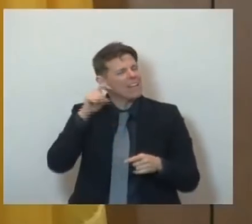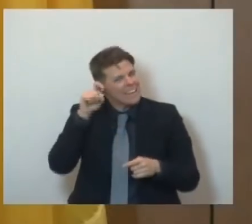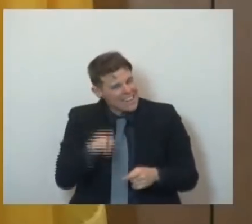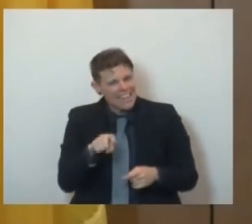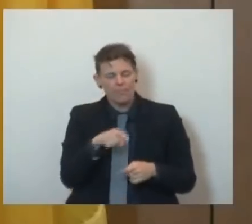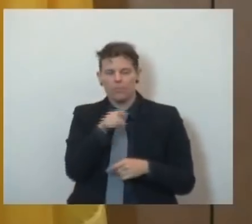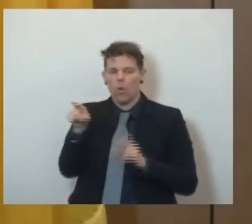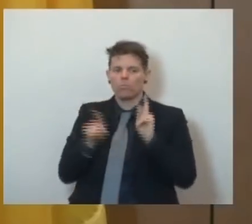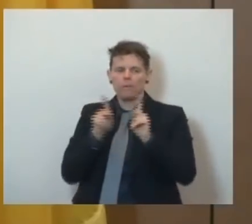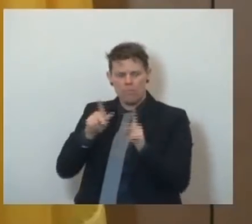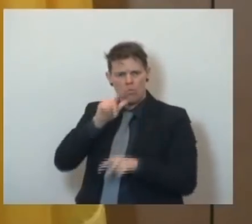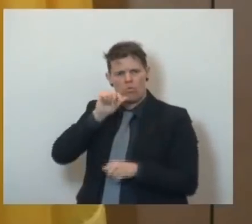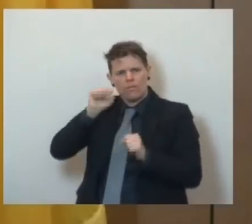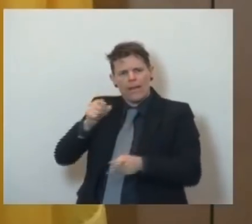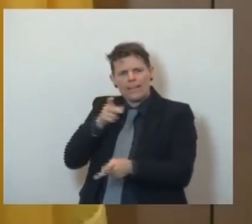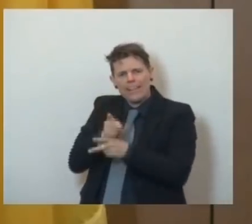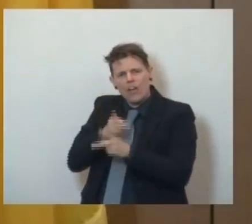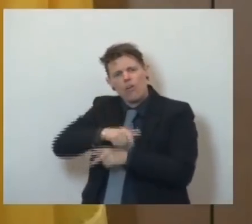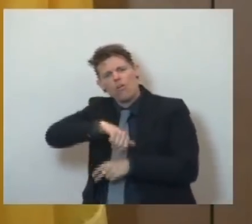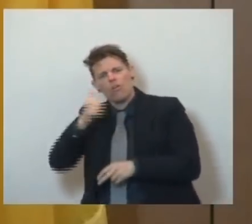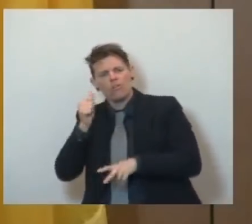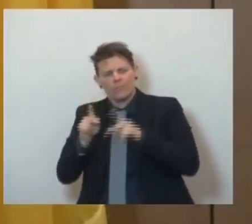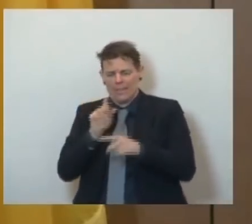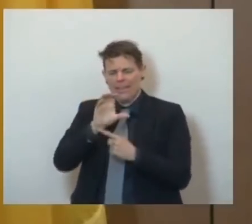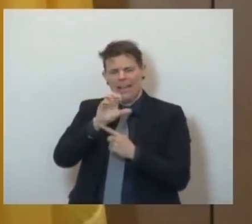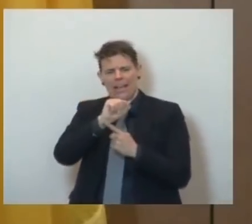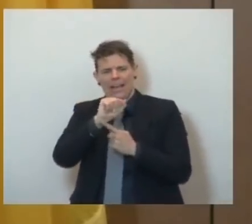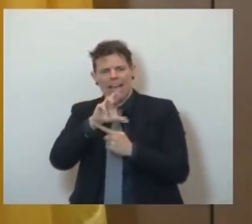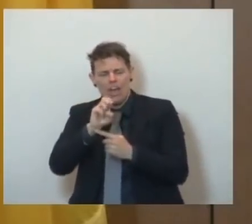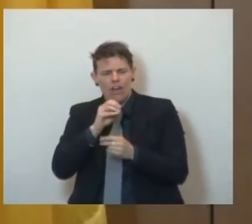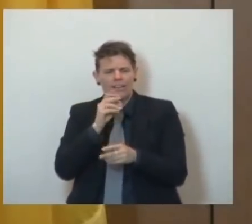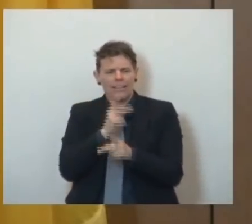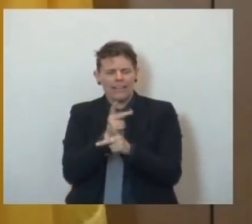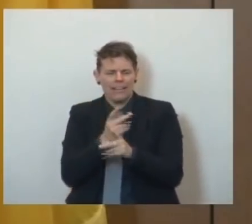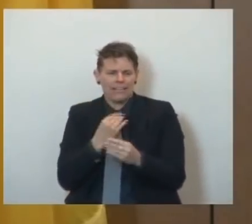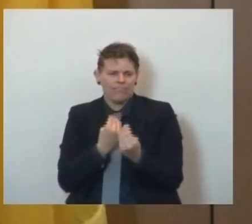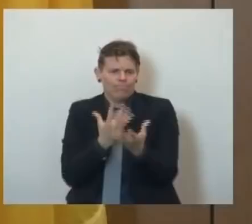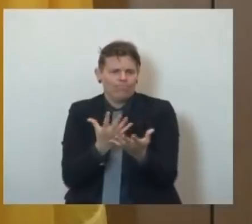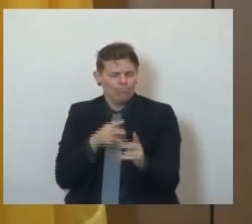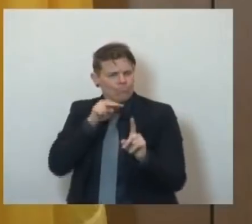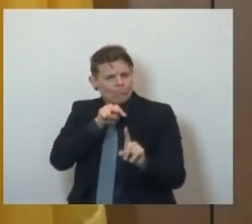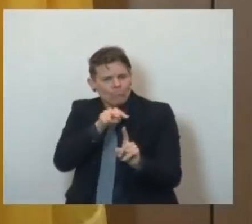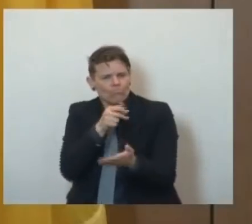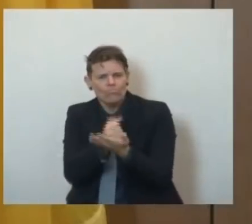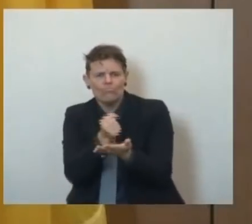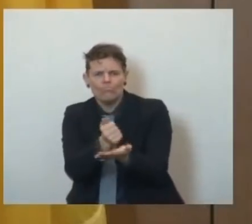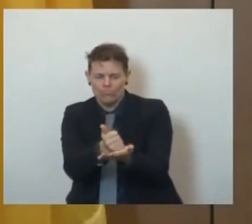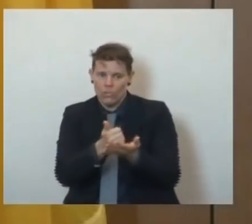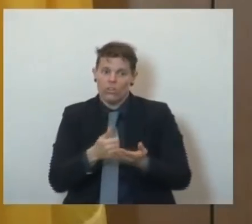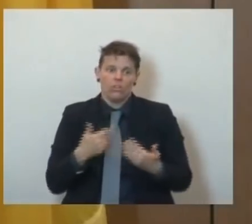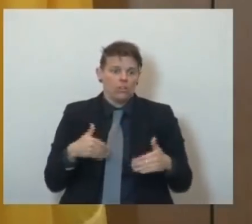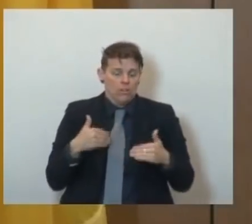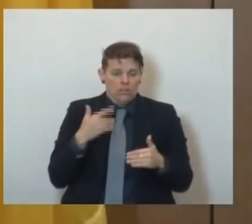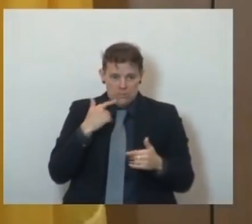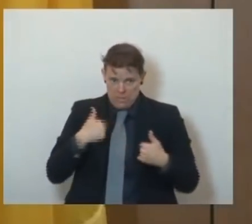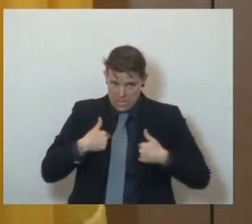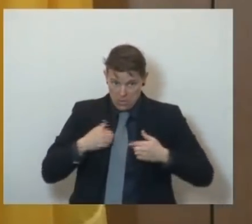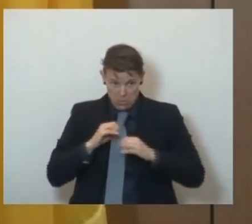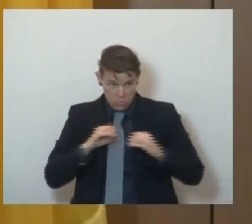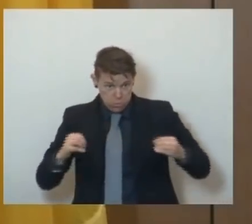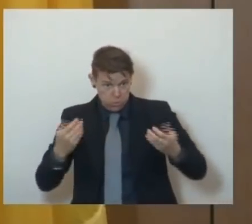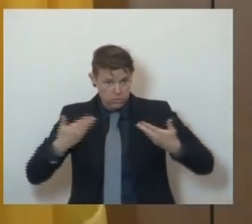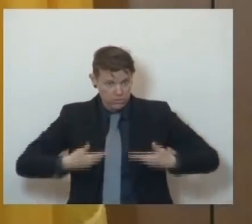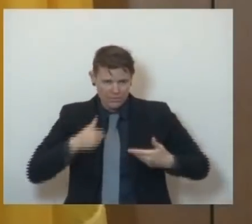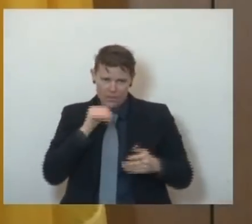champions. They're incredible. And they're asymptomatic. They have no idea. So we get tests, and I think that if we'd